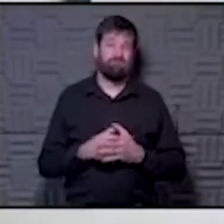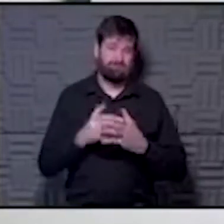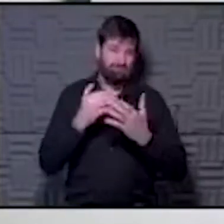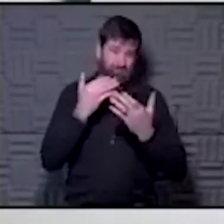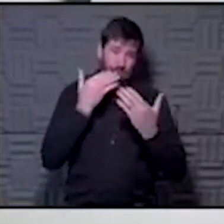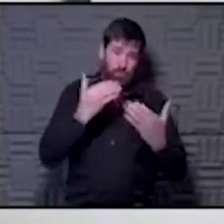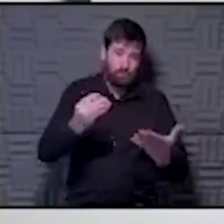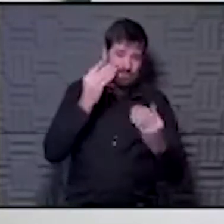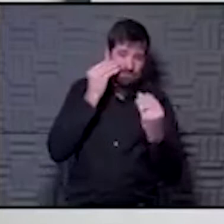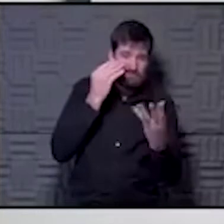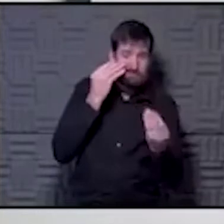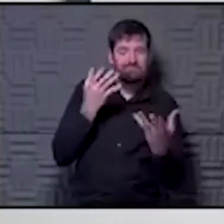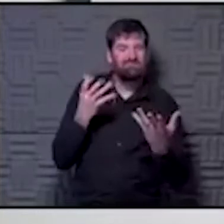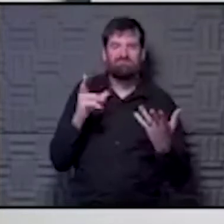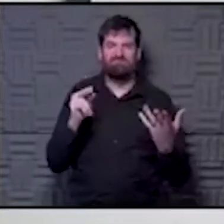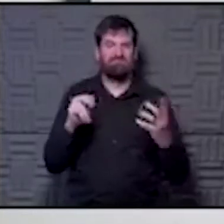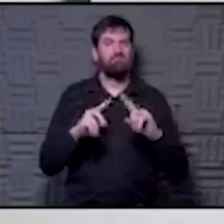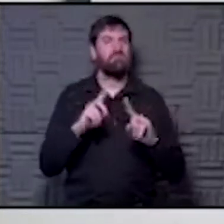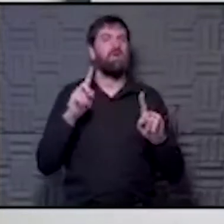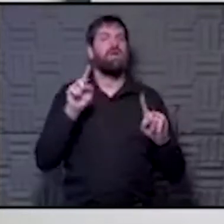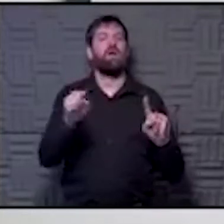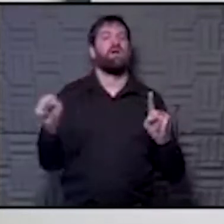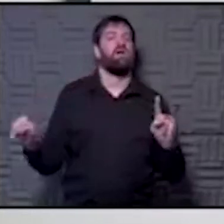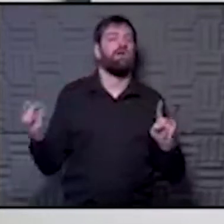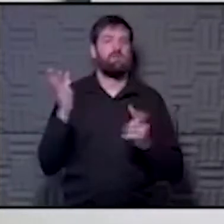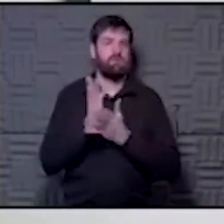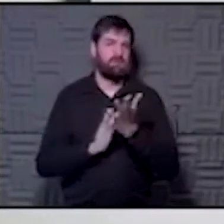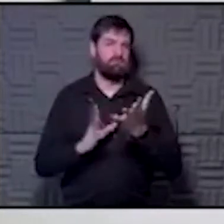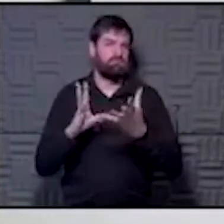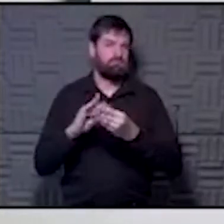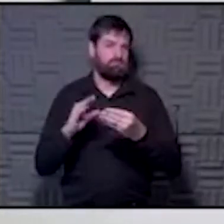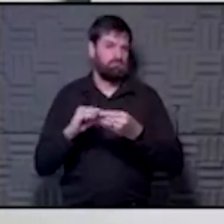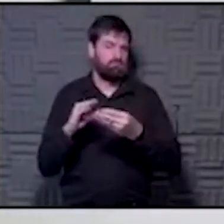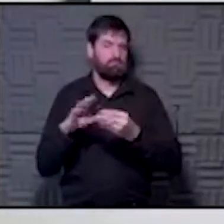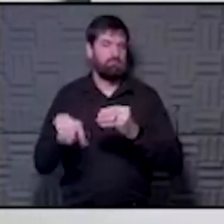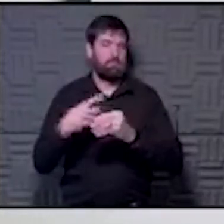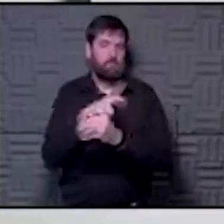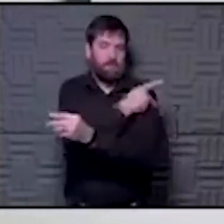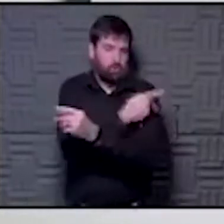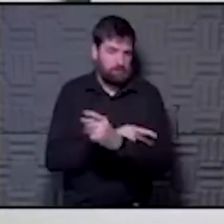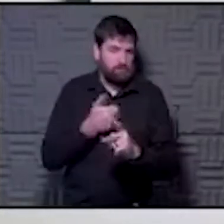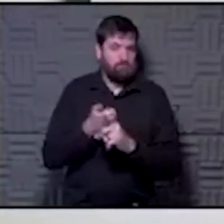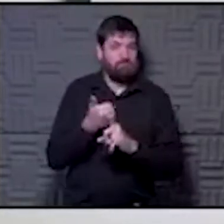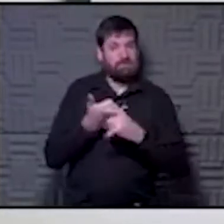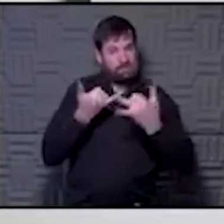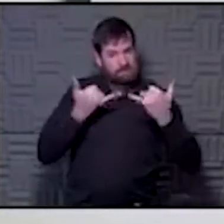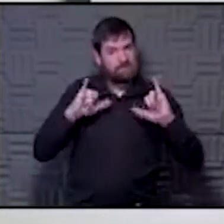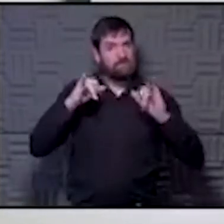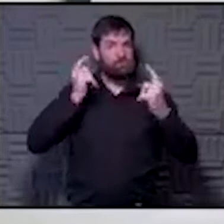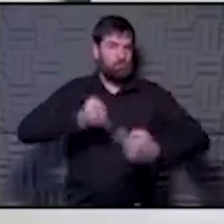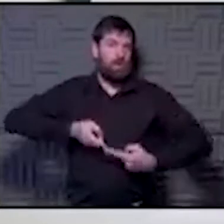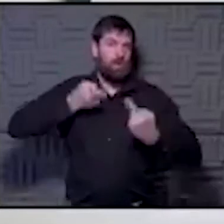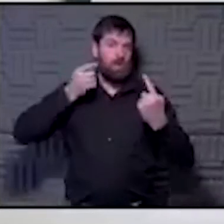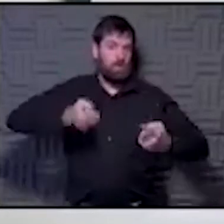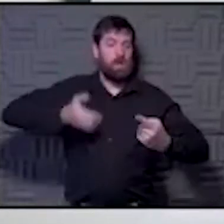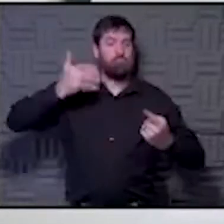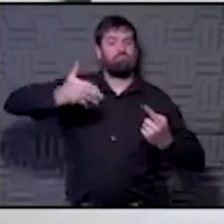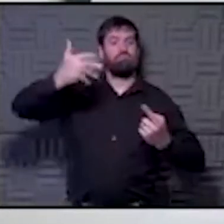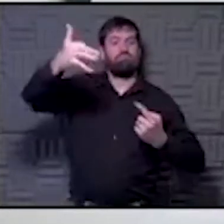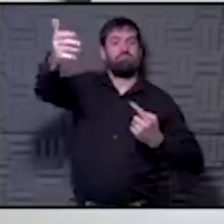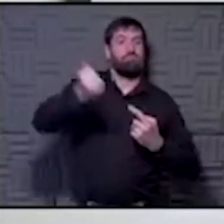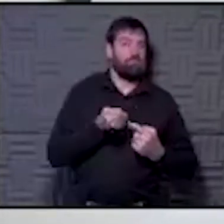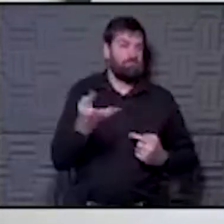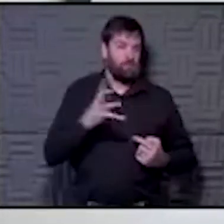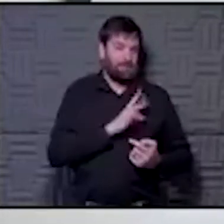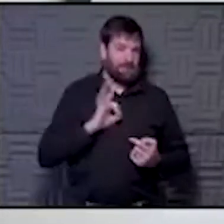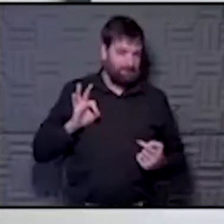but anecdotally, I've heard stories from providers about patients still struggling with it later, and we've had a few staff that